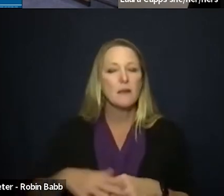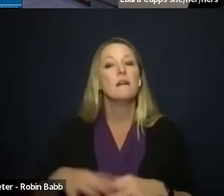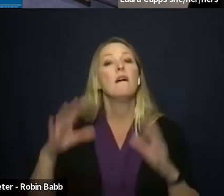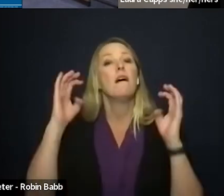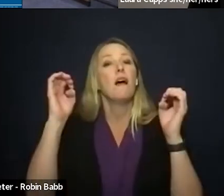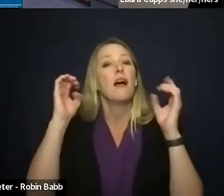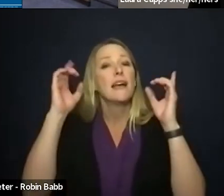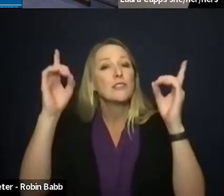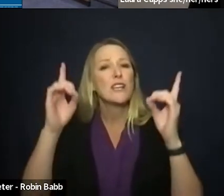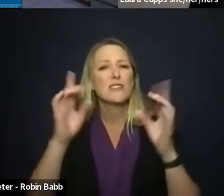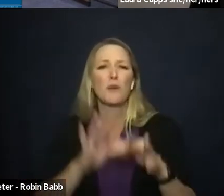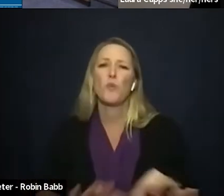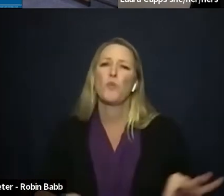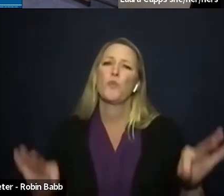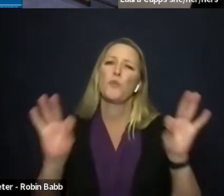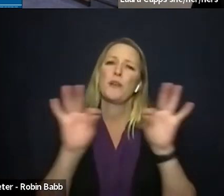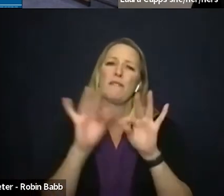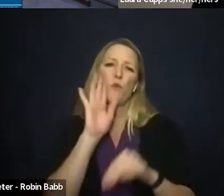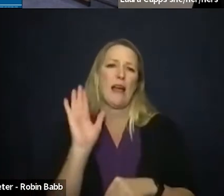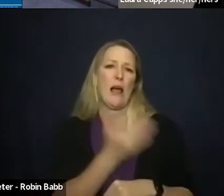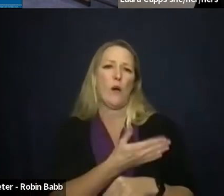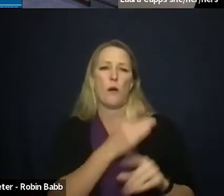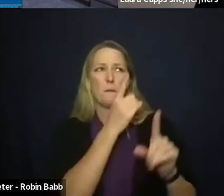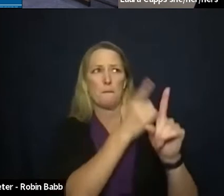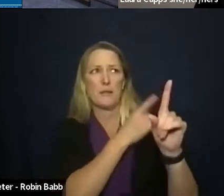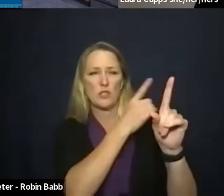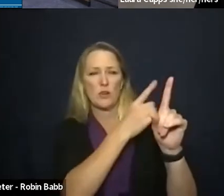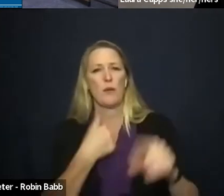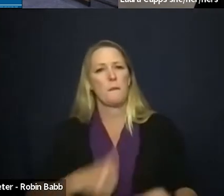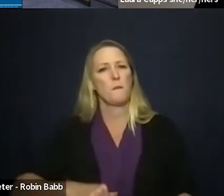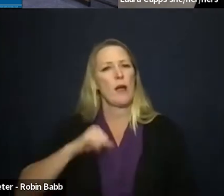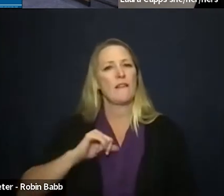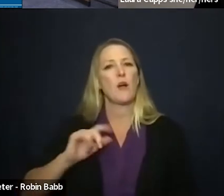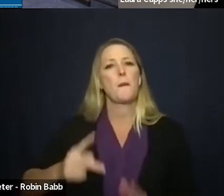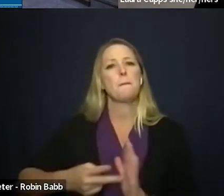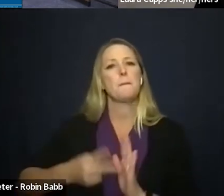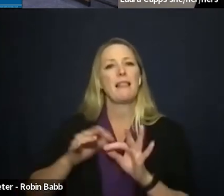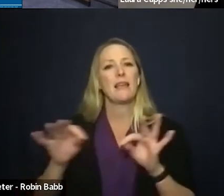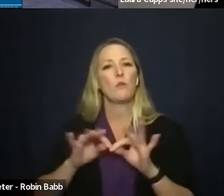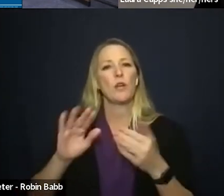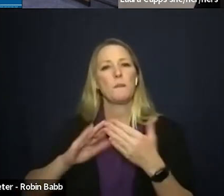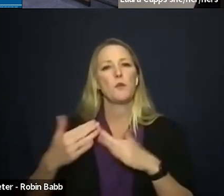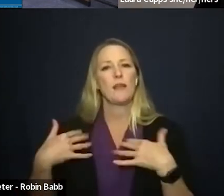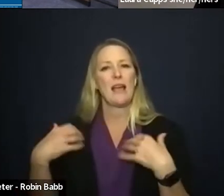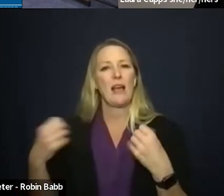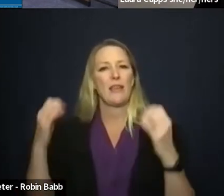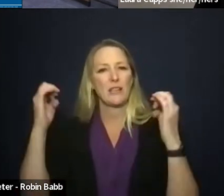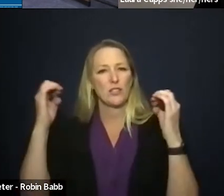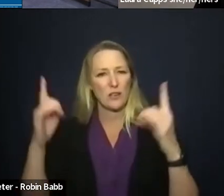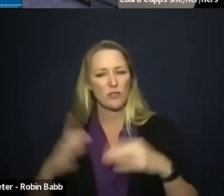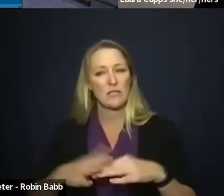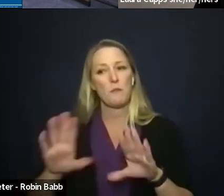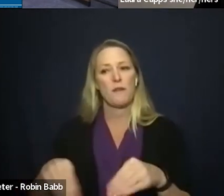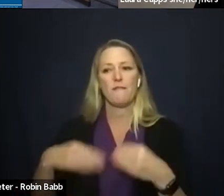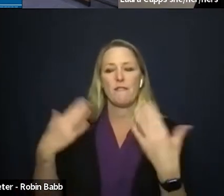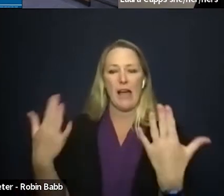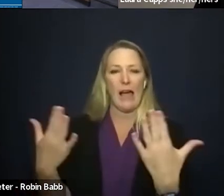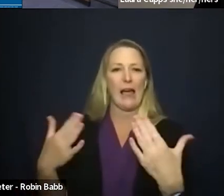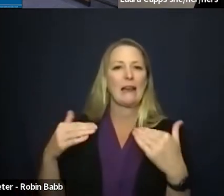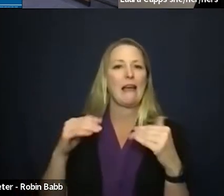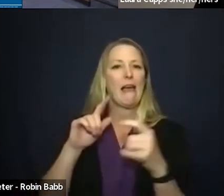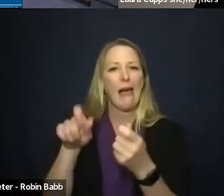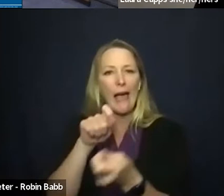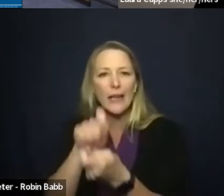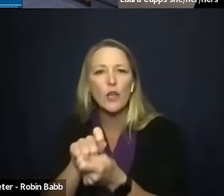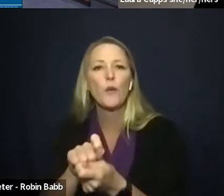is critical to the mission of planned parenthood and we are proud of our bilingual community health educators that provide medically accurate inclusive sex education and